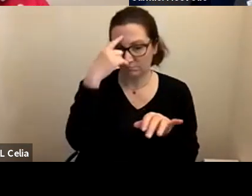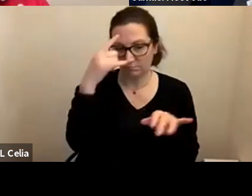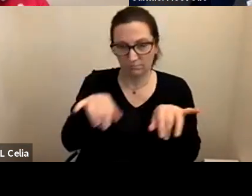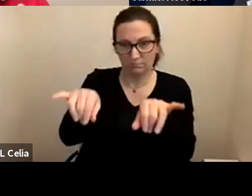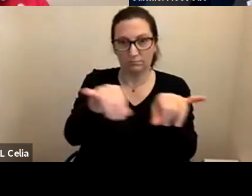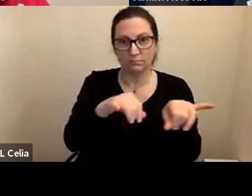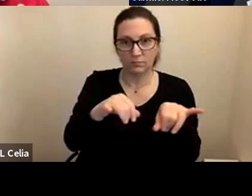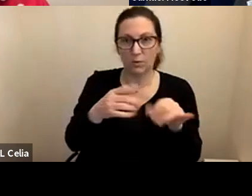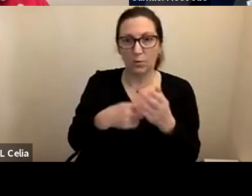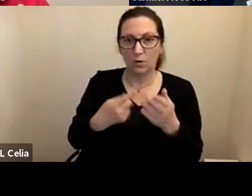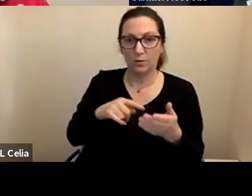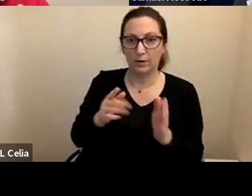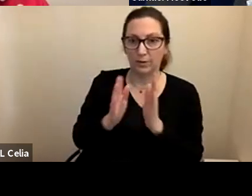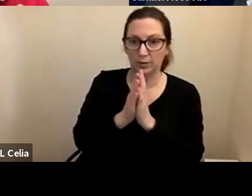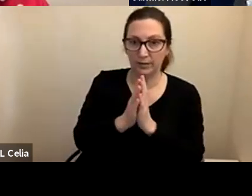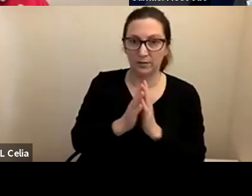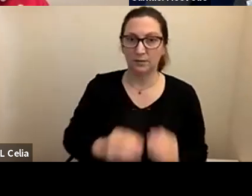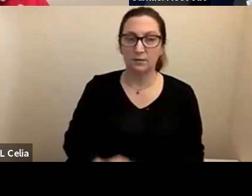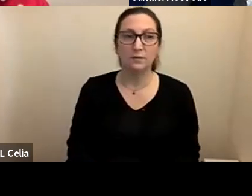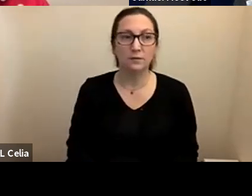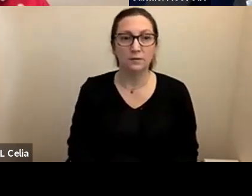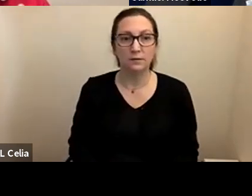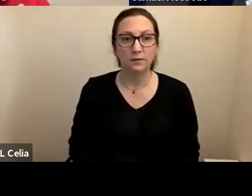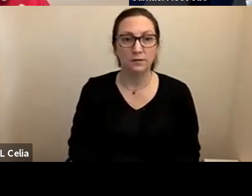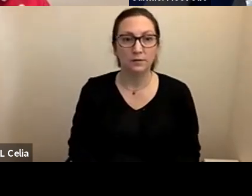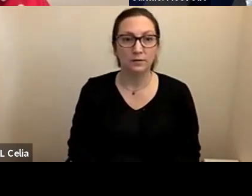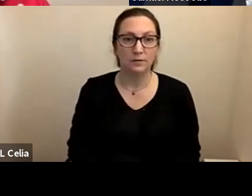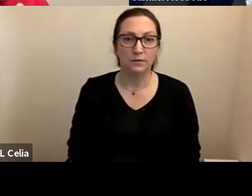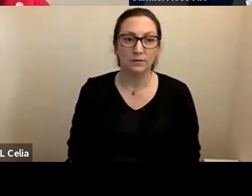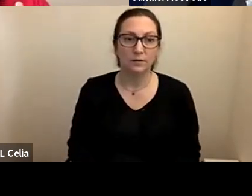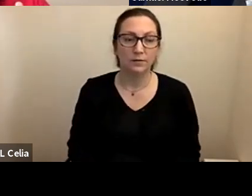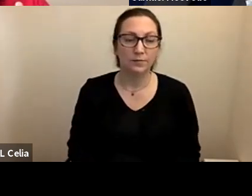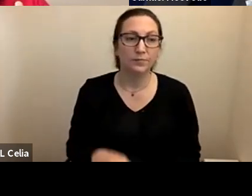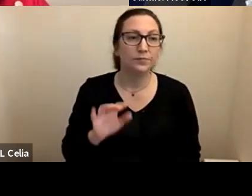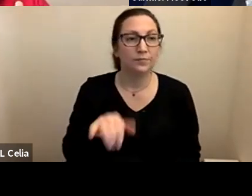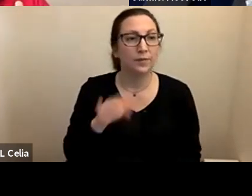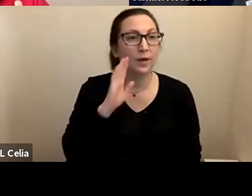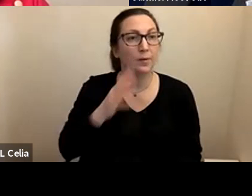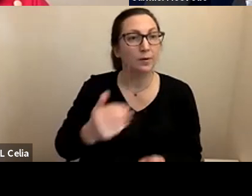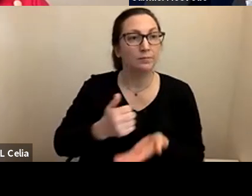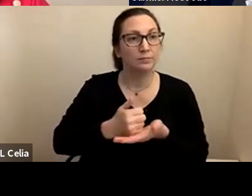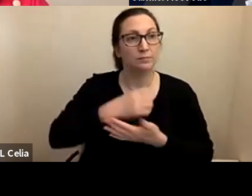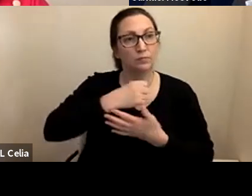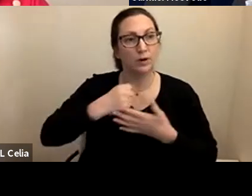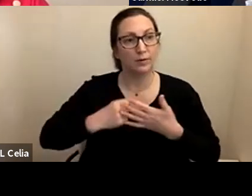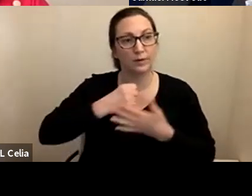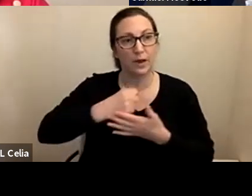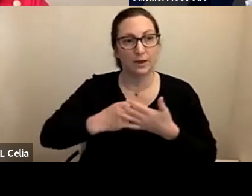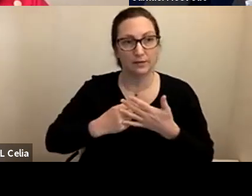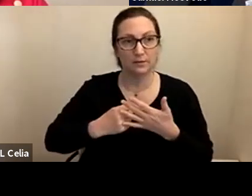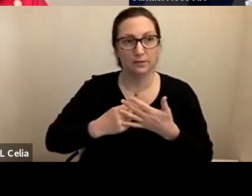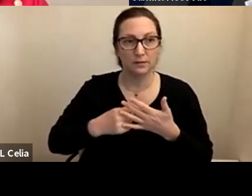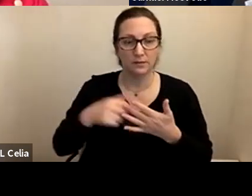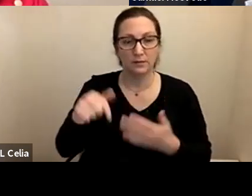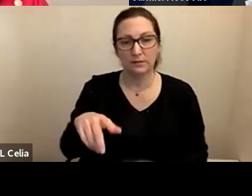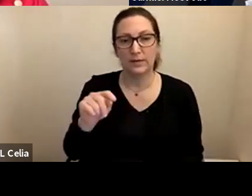been requested. That will enable us to prioritize what the task